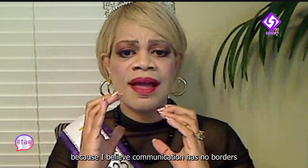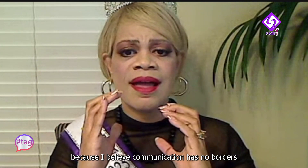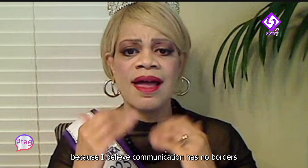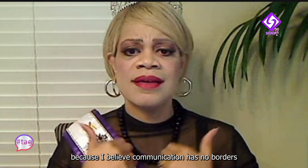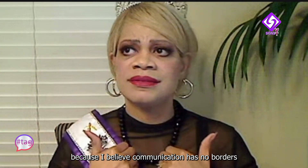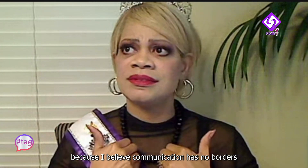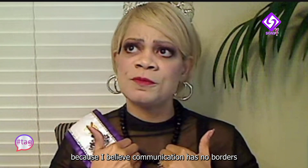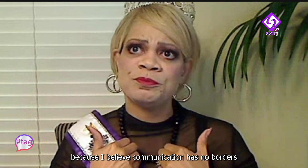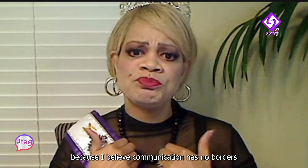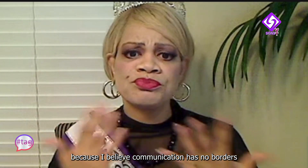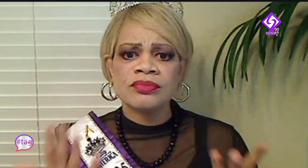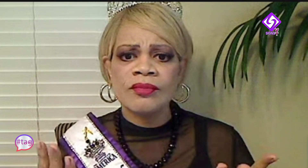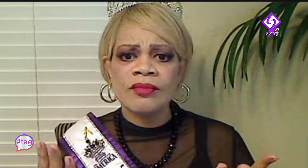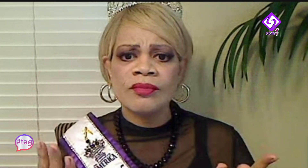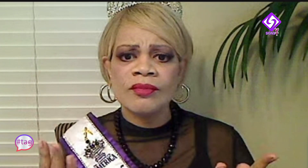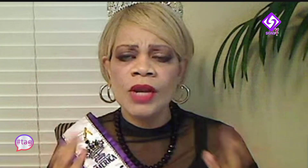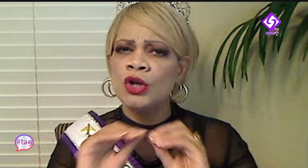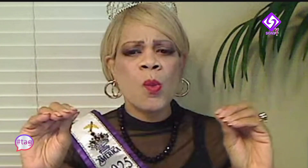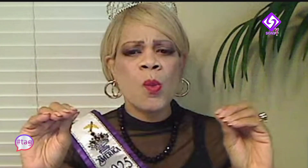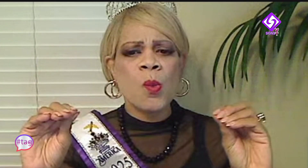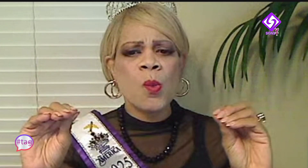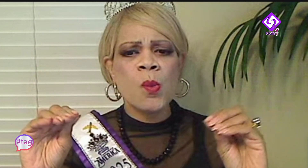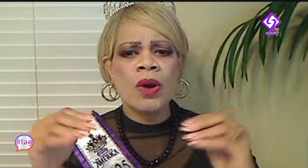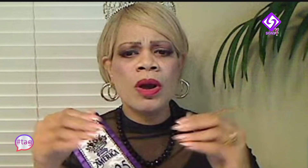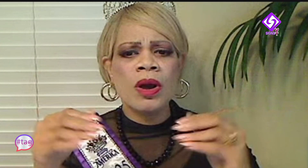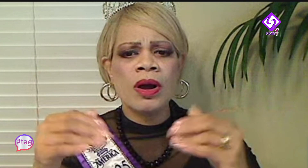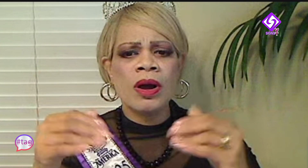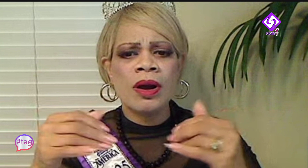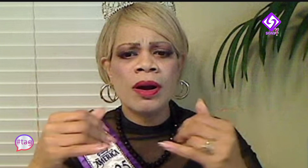communication has no borders.